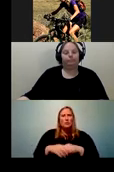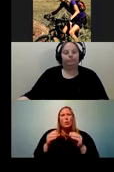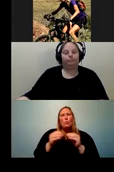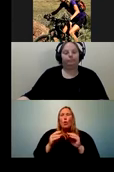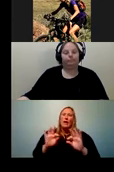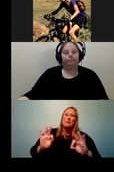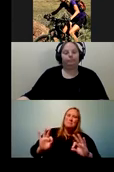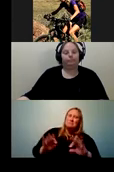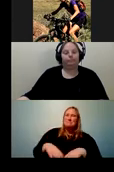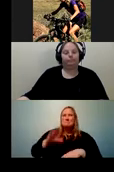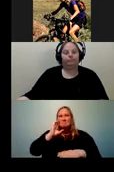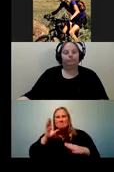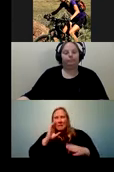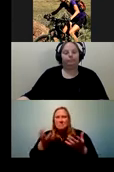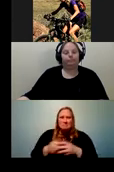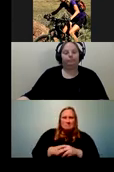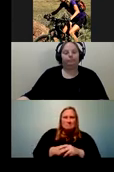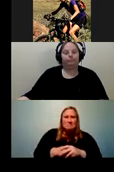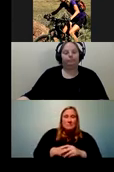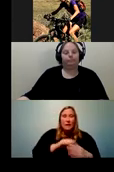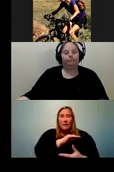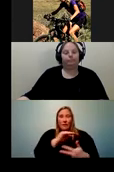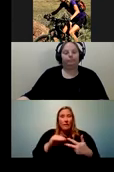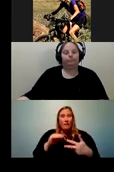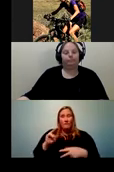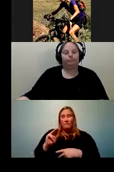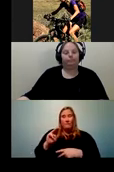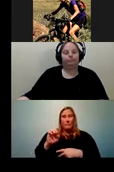courtesy. Excuse me, a medium level of intensity would be